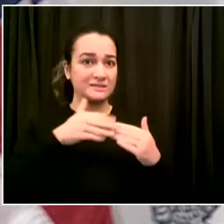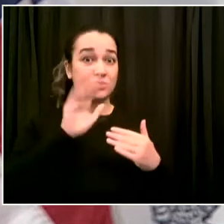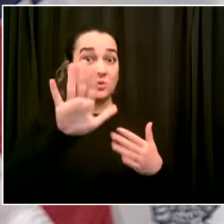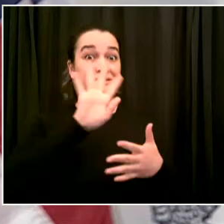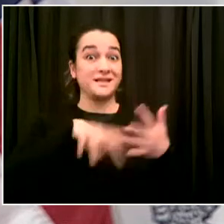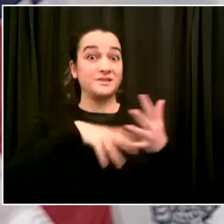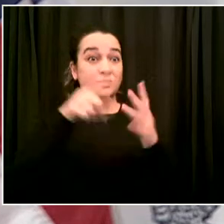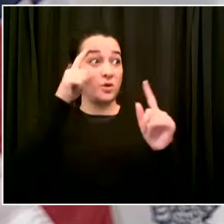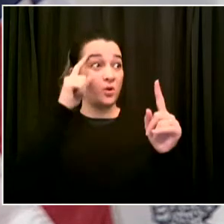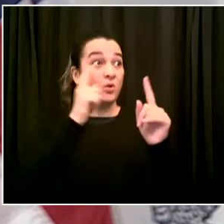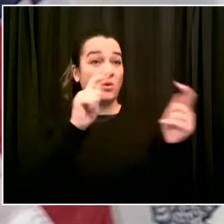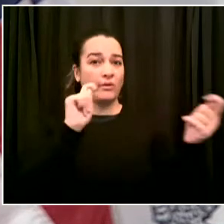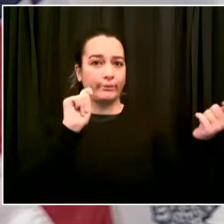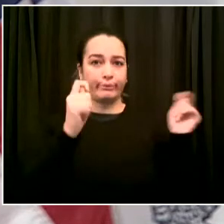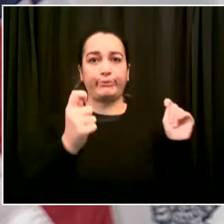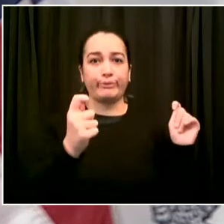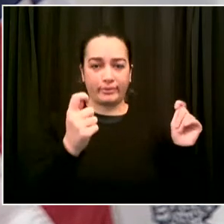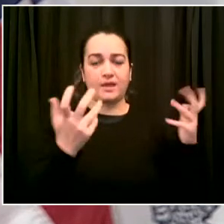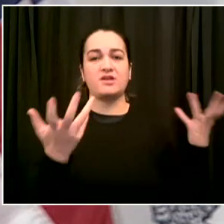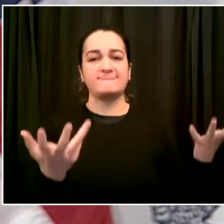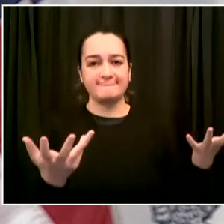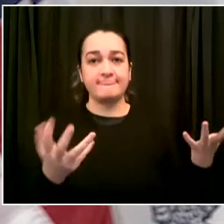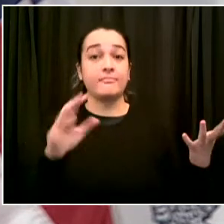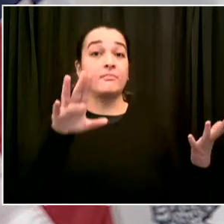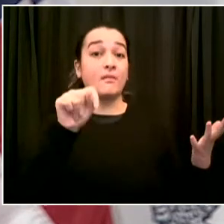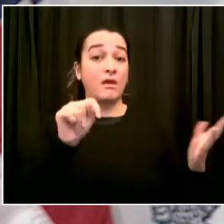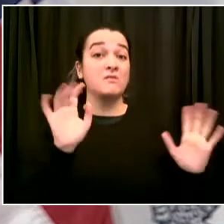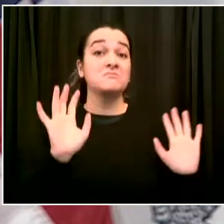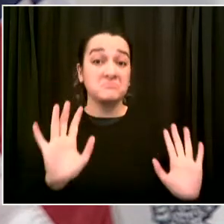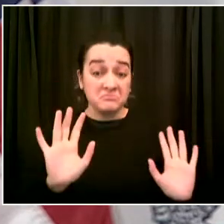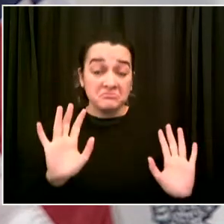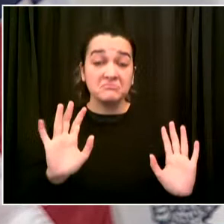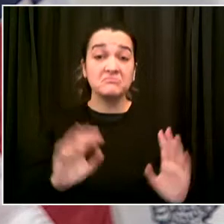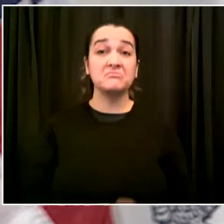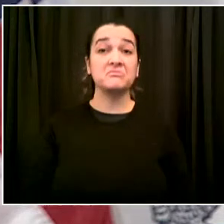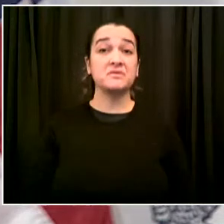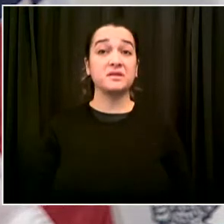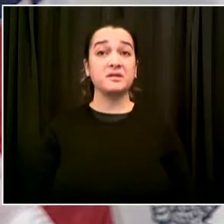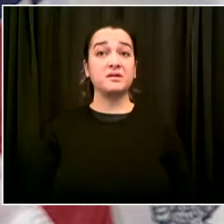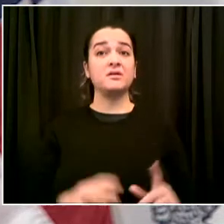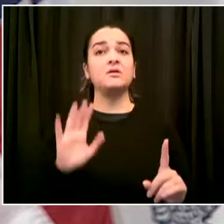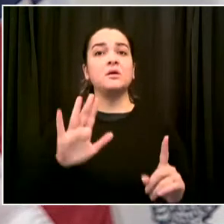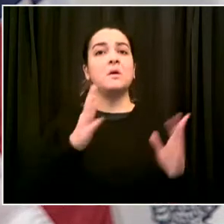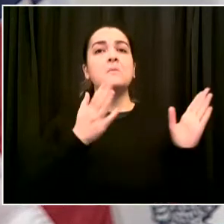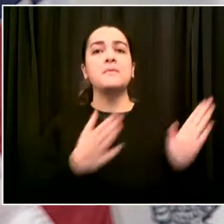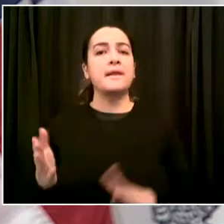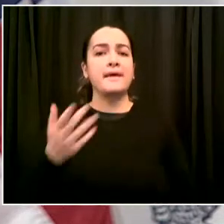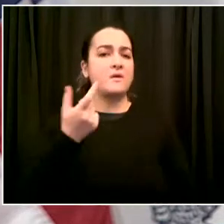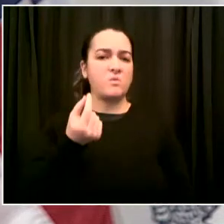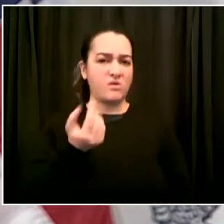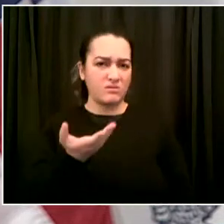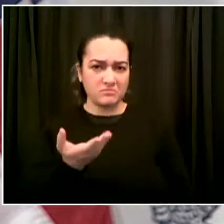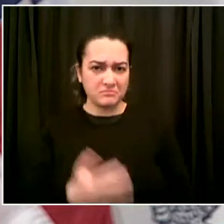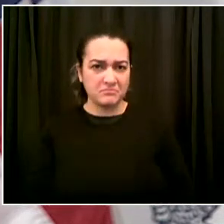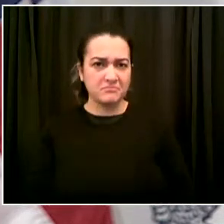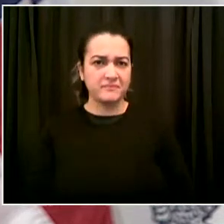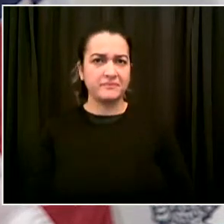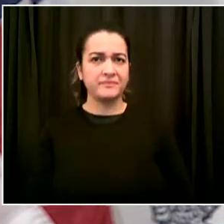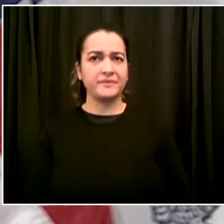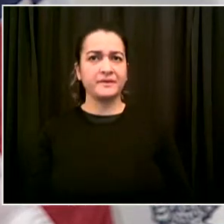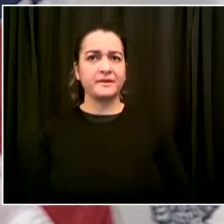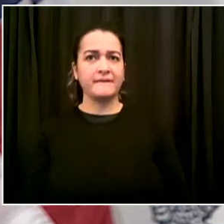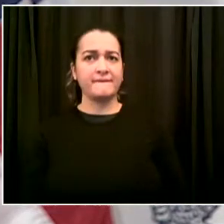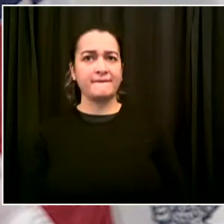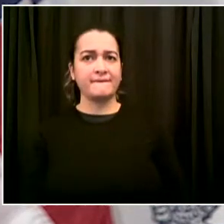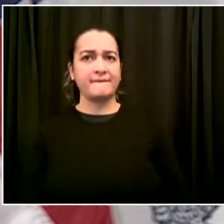sites, specifically like the Gotham Vanderbilt Clinic, where people are, being vaccinated outside in a